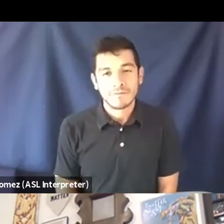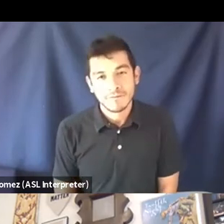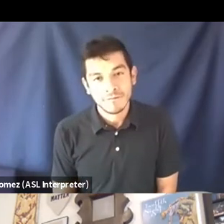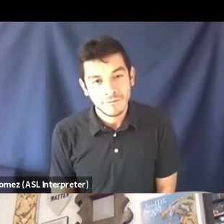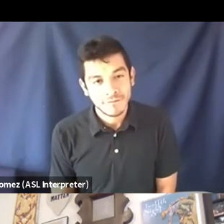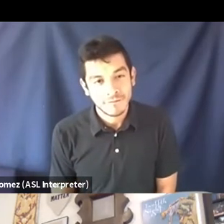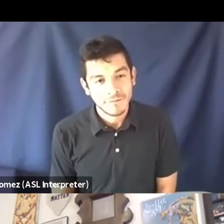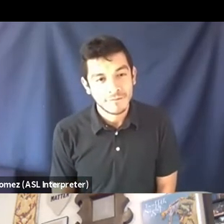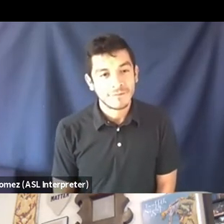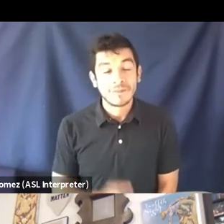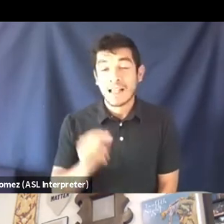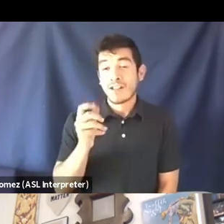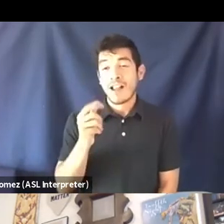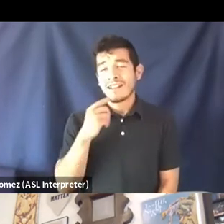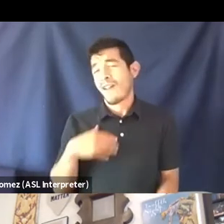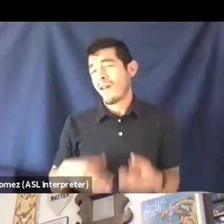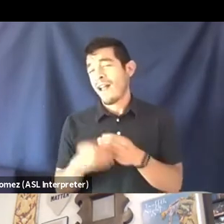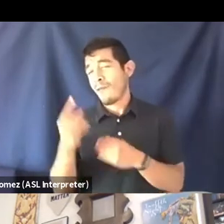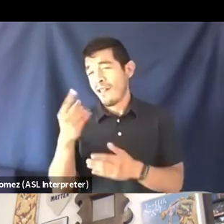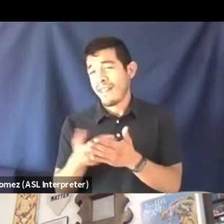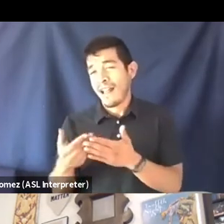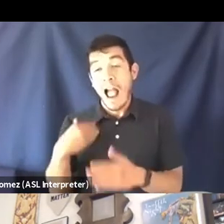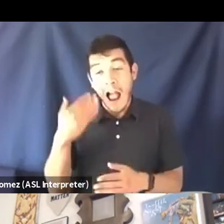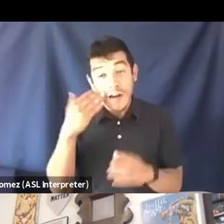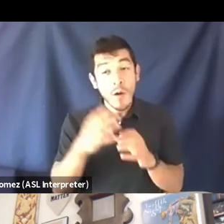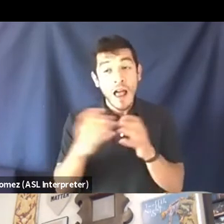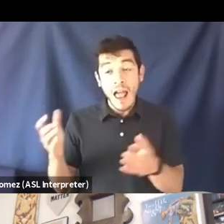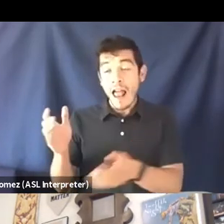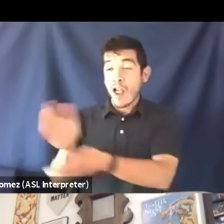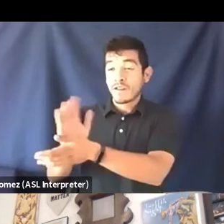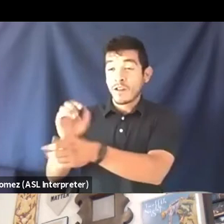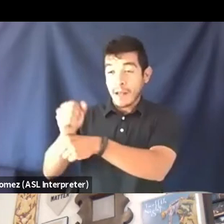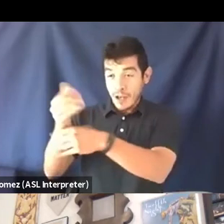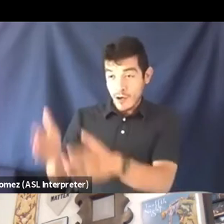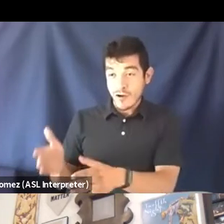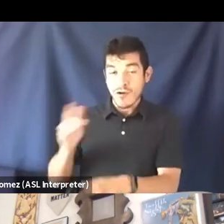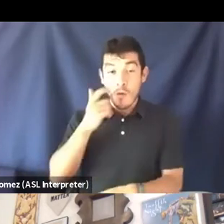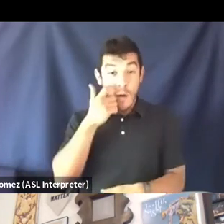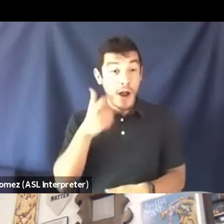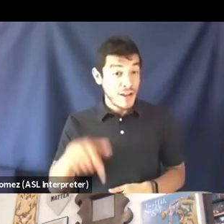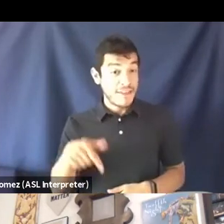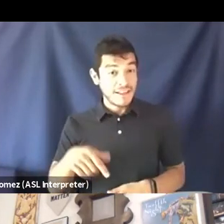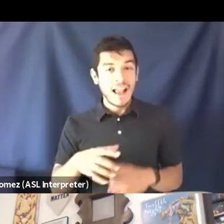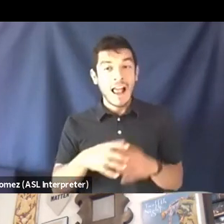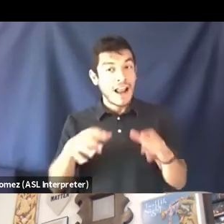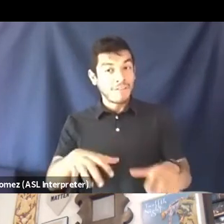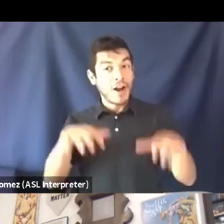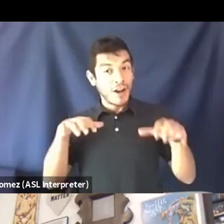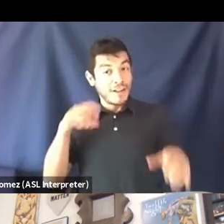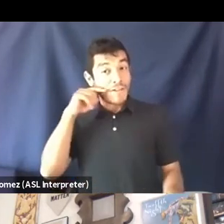I just want to add one thing. I know a lot of filmmakers are watching this. I know this is like a lot of the audience for this,